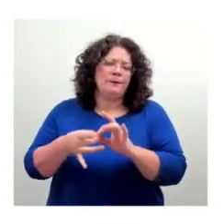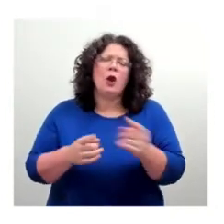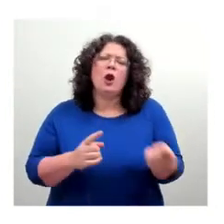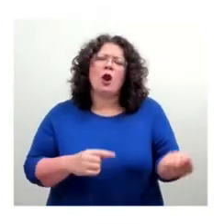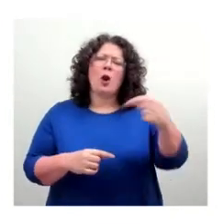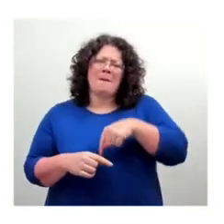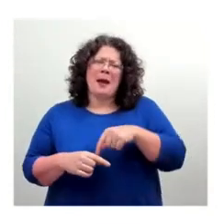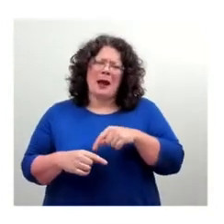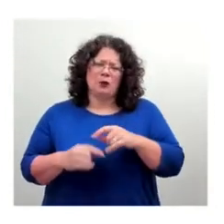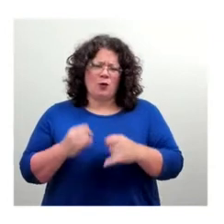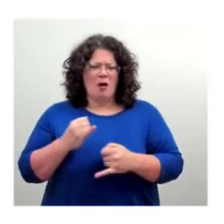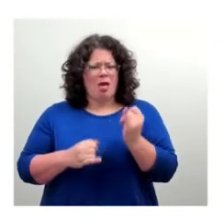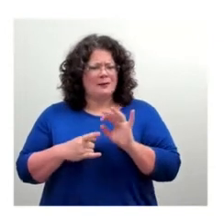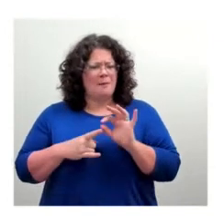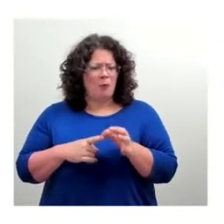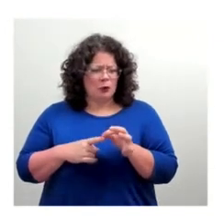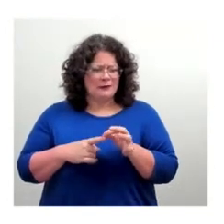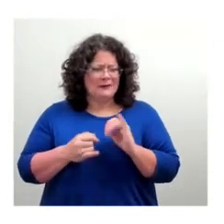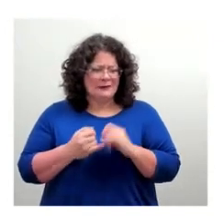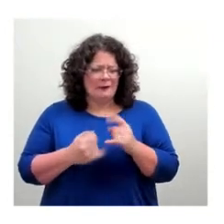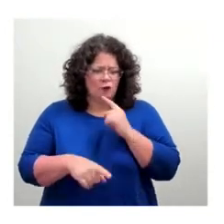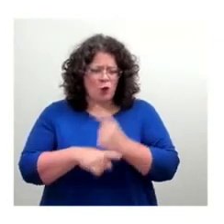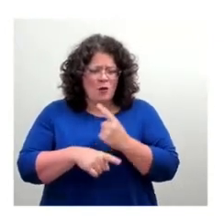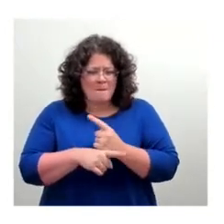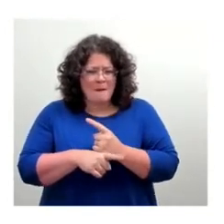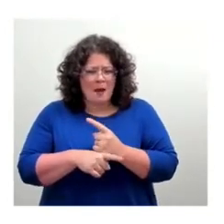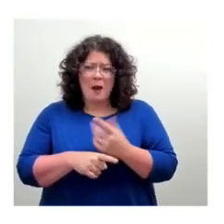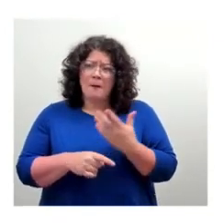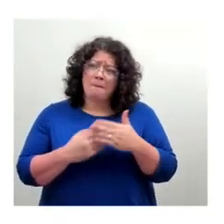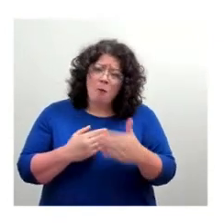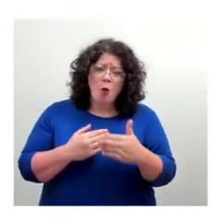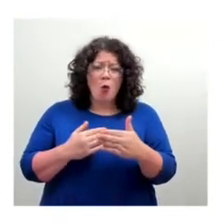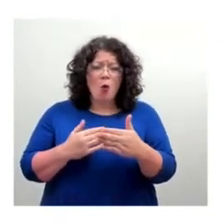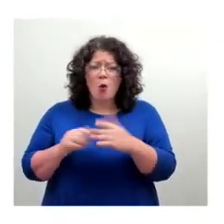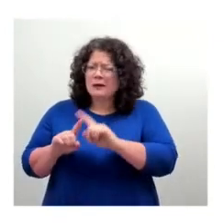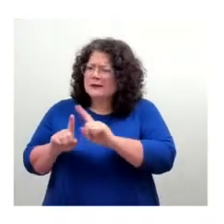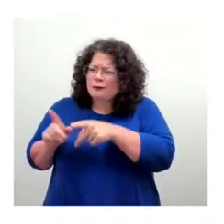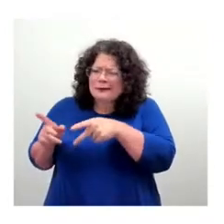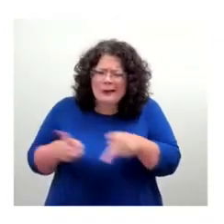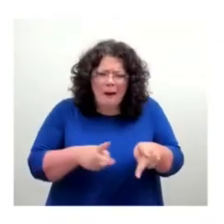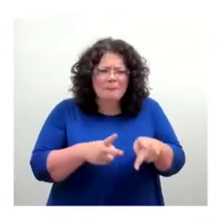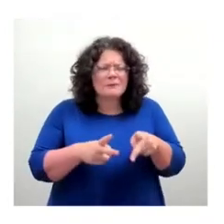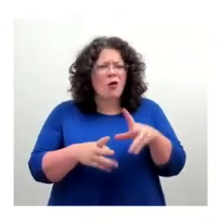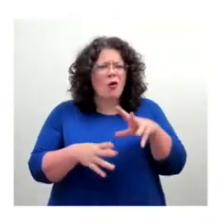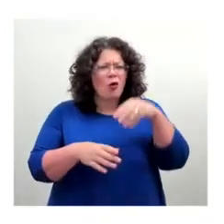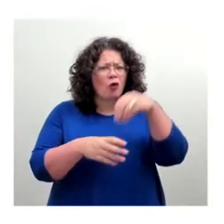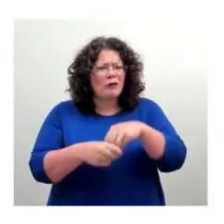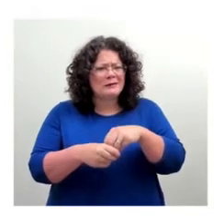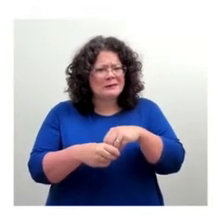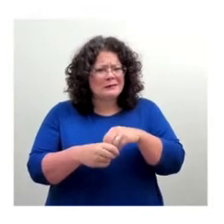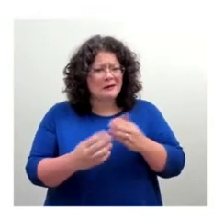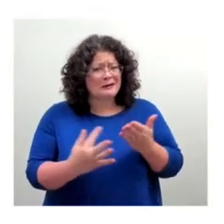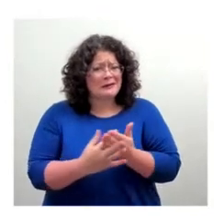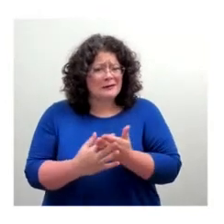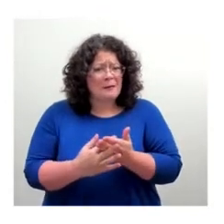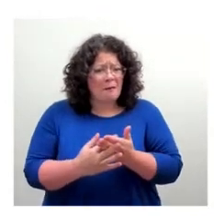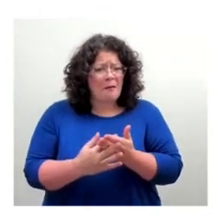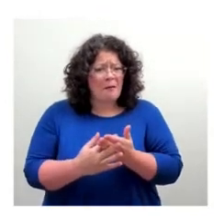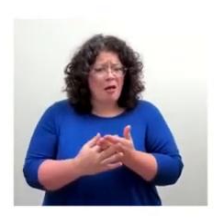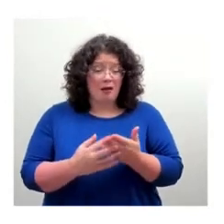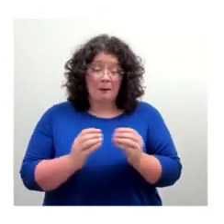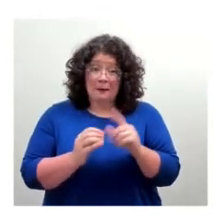something that BBC does quite well. I know you'll be giving us a roundup of the past year, but I just wanted to highlight the culture and